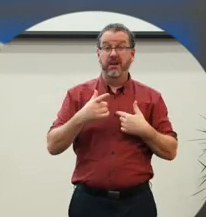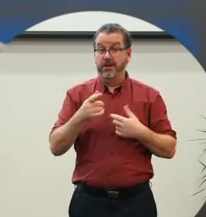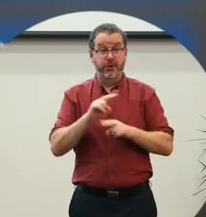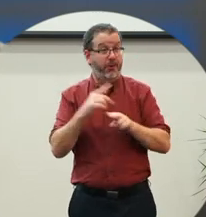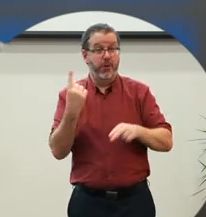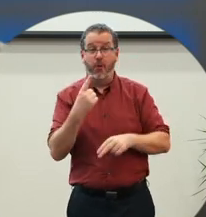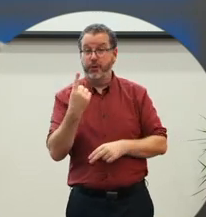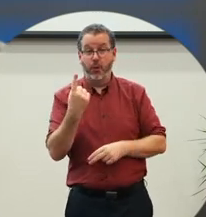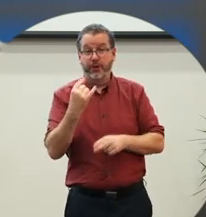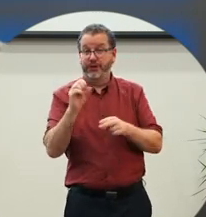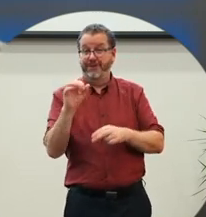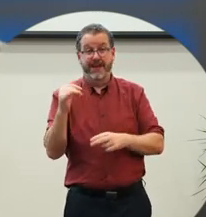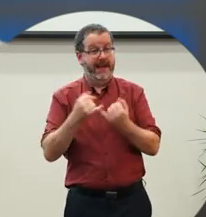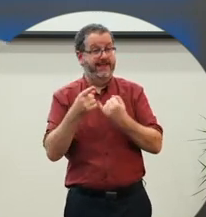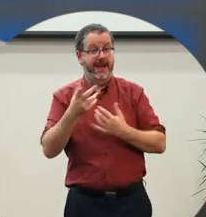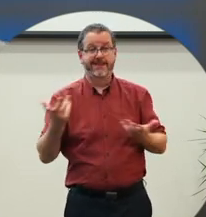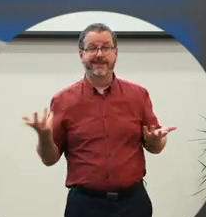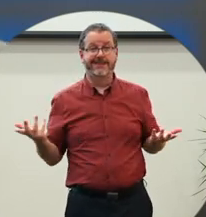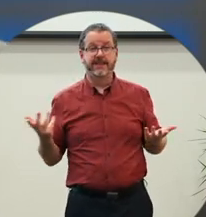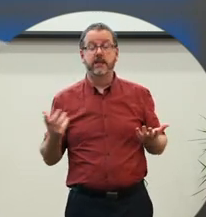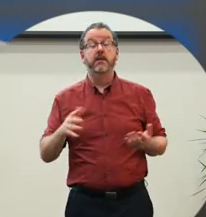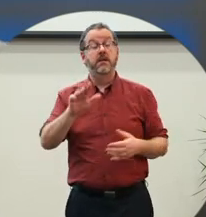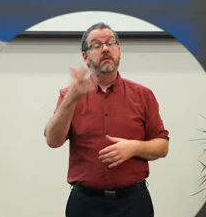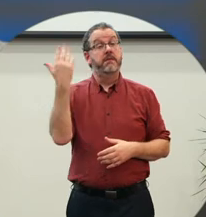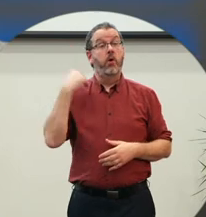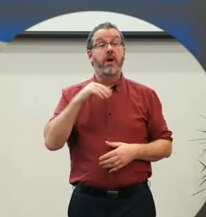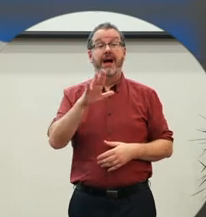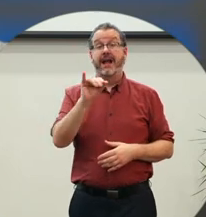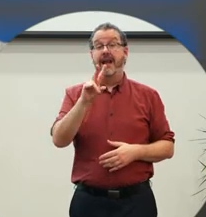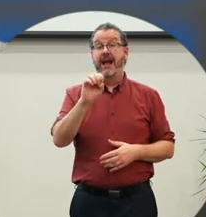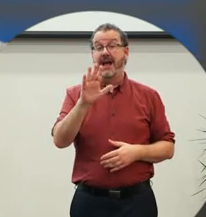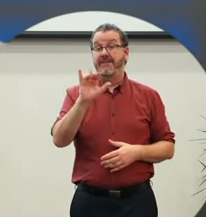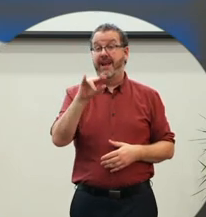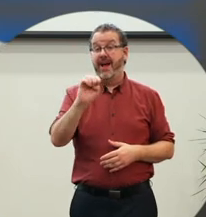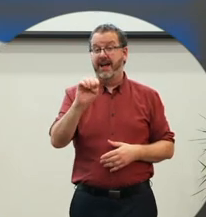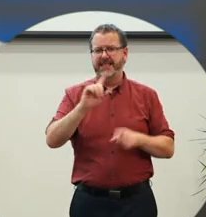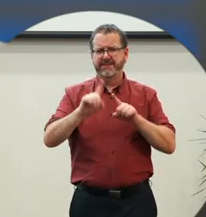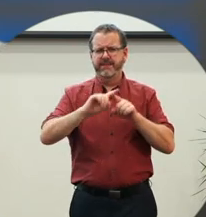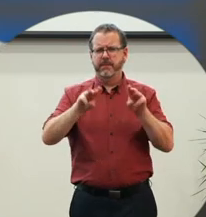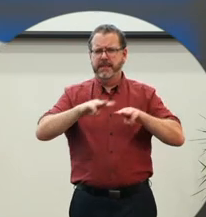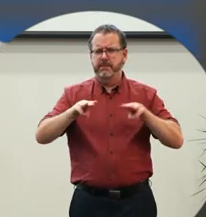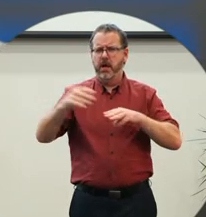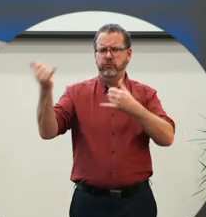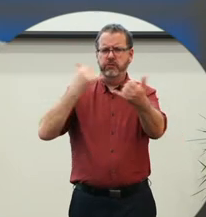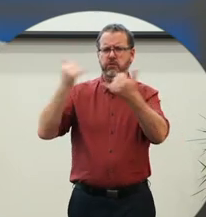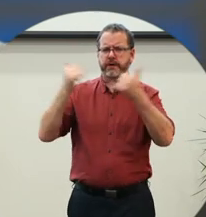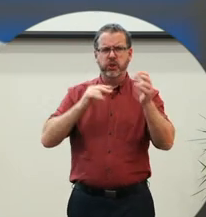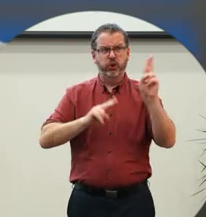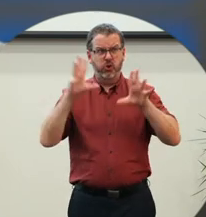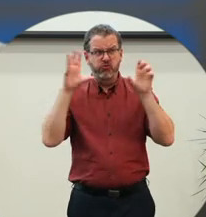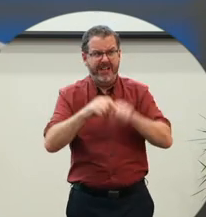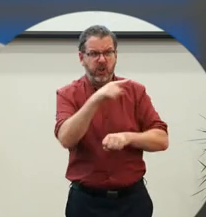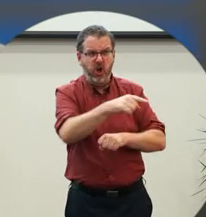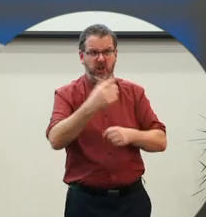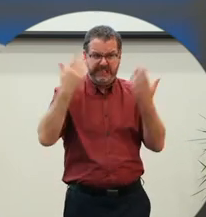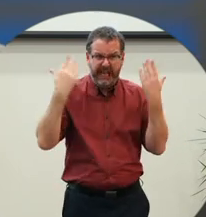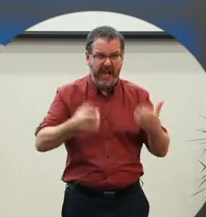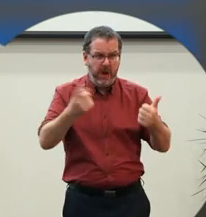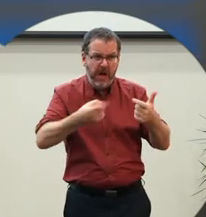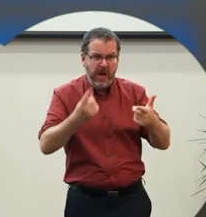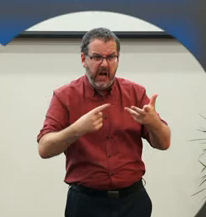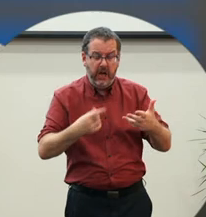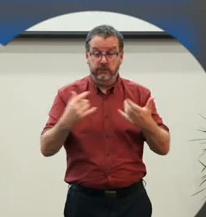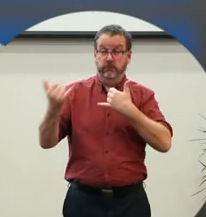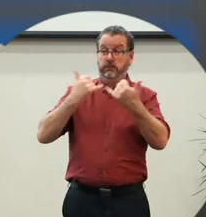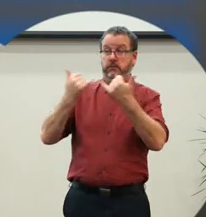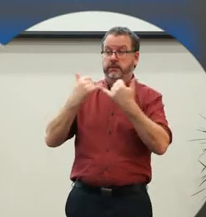but I know people, you know, when I went on Liveline and there was all sorts of people calling in demanding for her to be arrested immediately for this and that, but, you